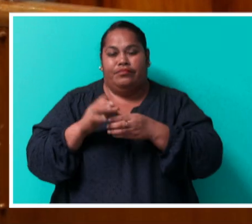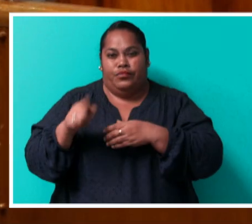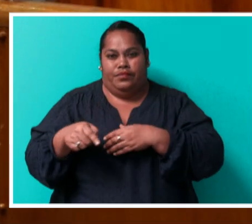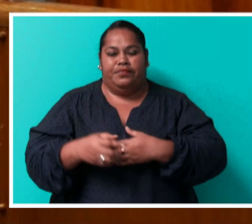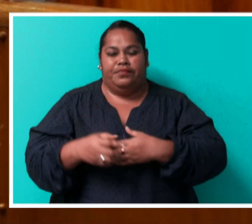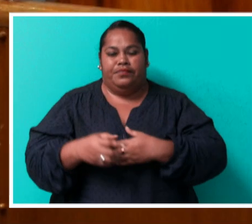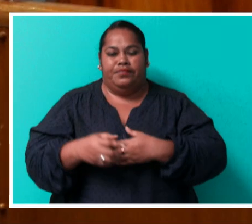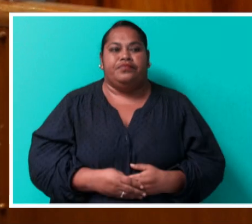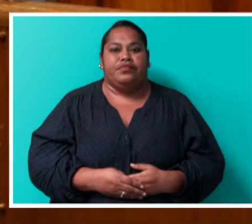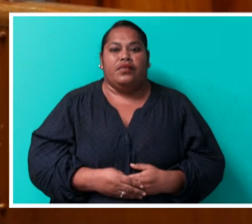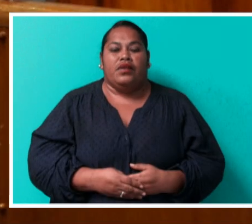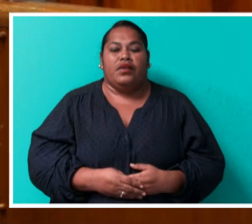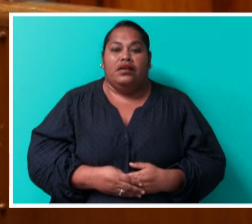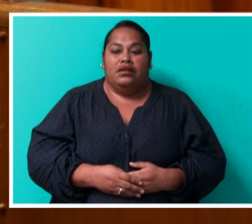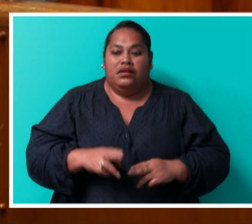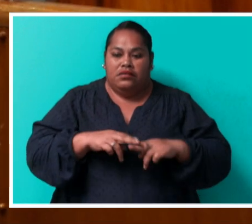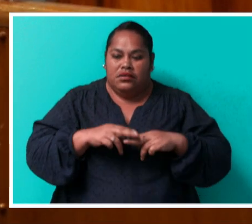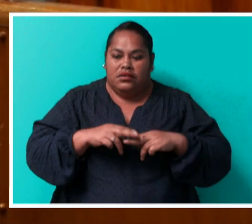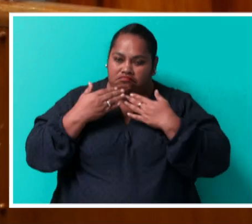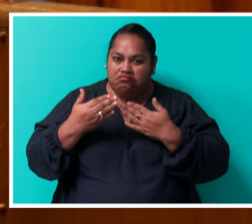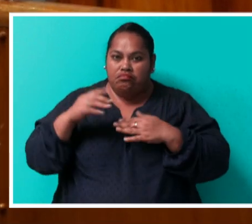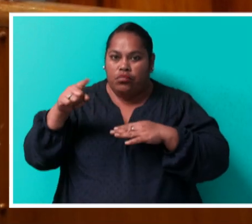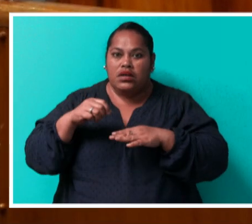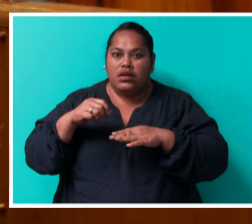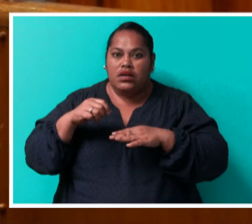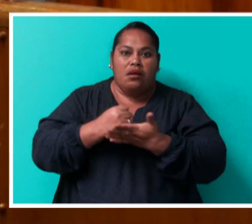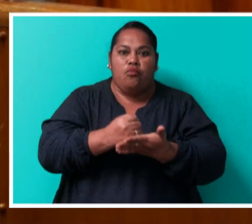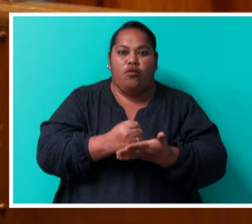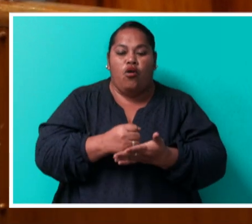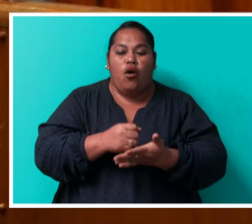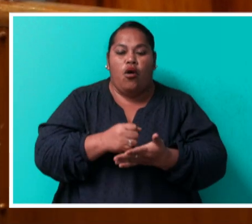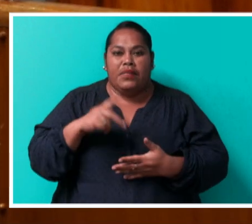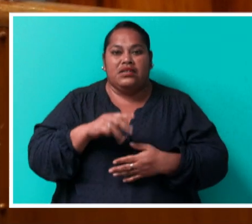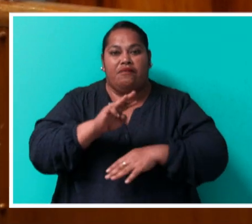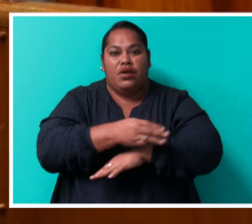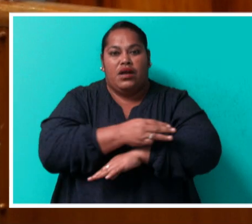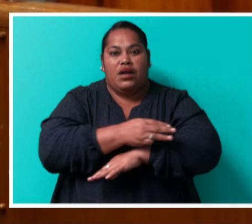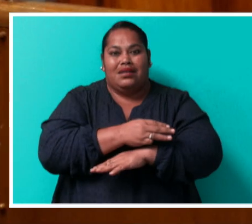Fiji also notes Japan's support to the Pacific maritime and vocational sectors.